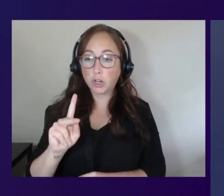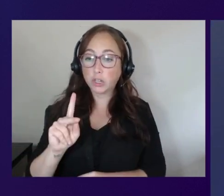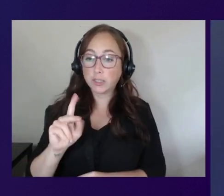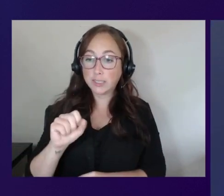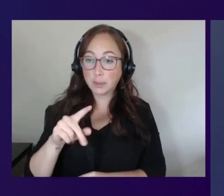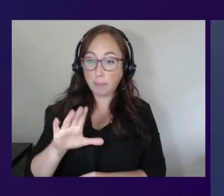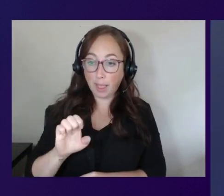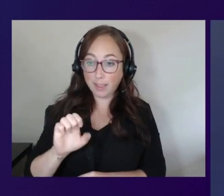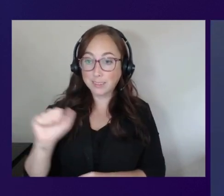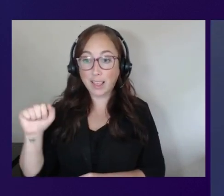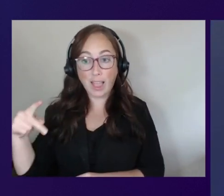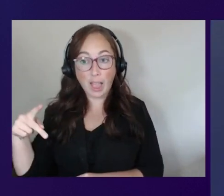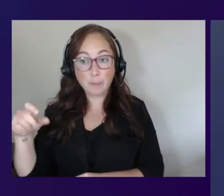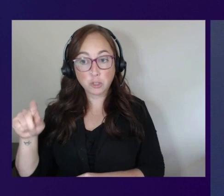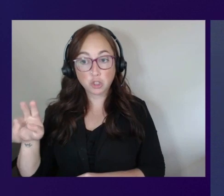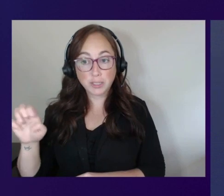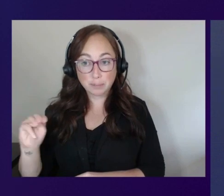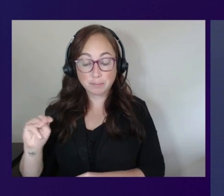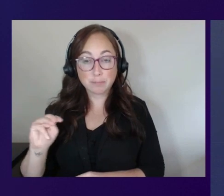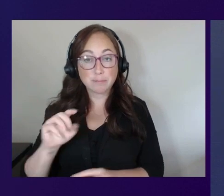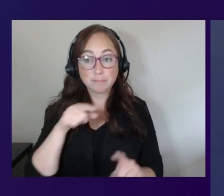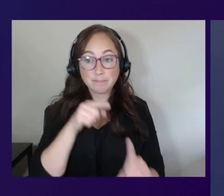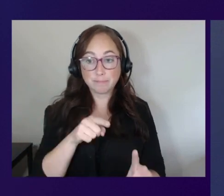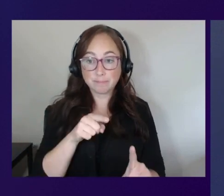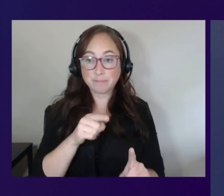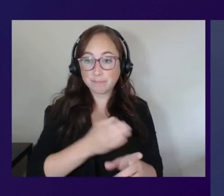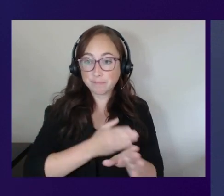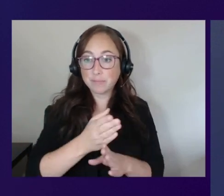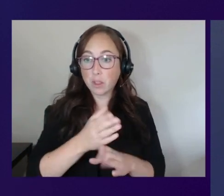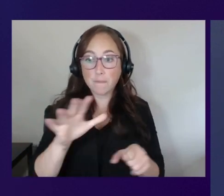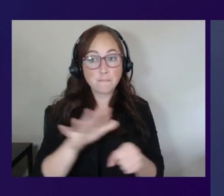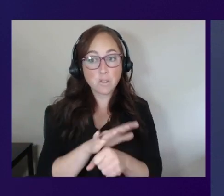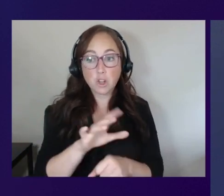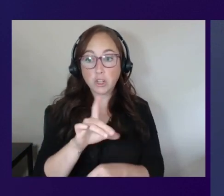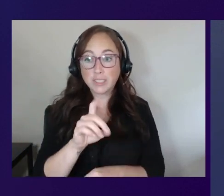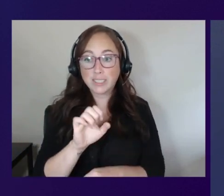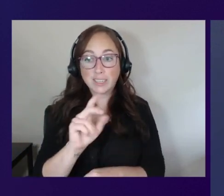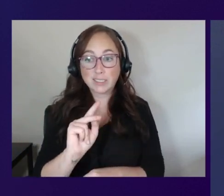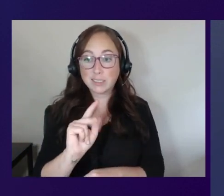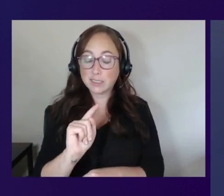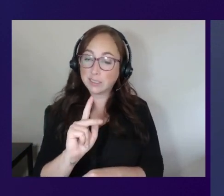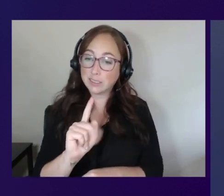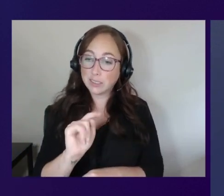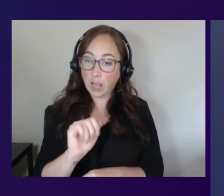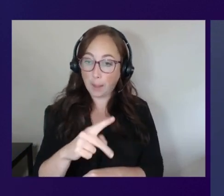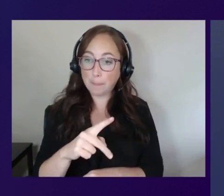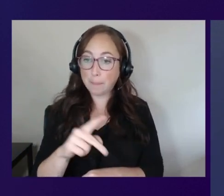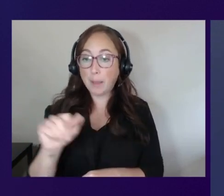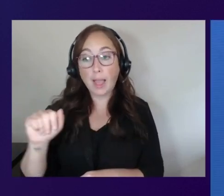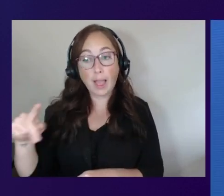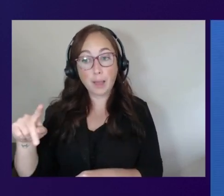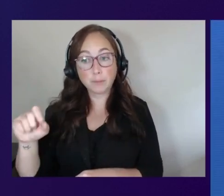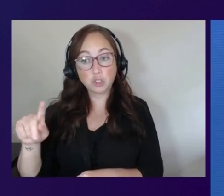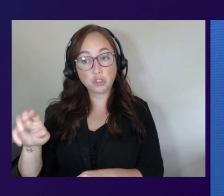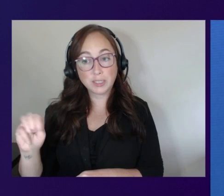more aligned to, I need a full-on desktop environment. Yes. AppStream, I just need an application, right? Yes. Or selective,